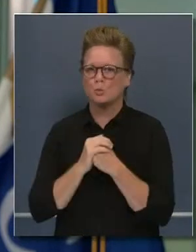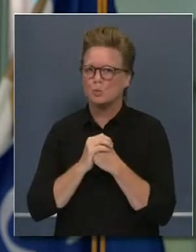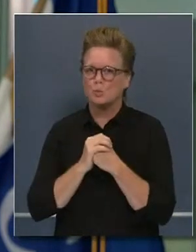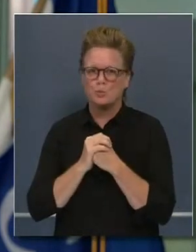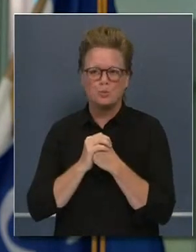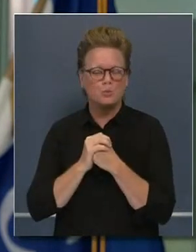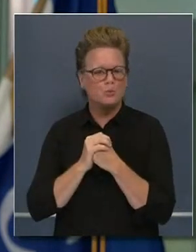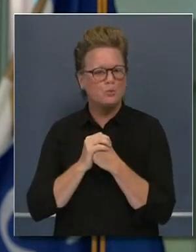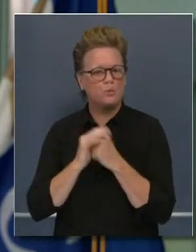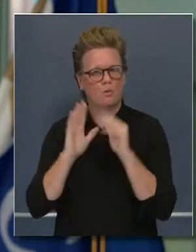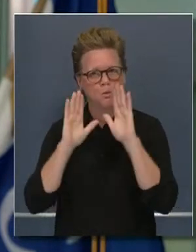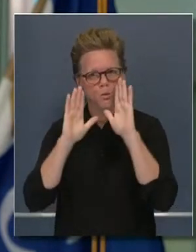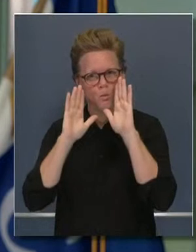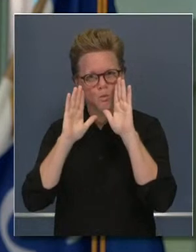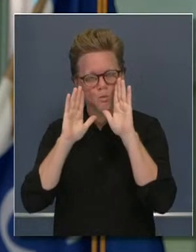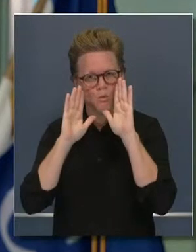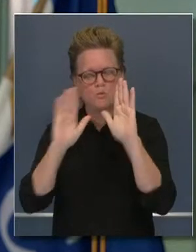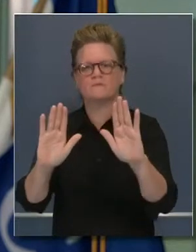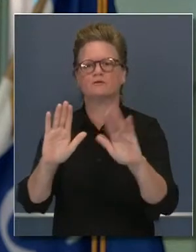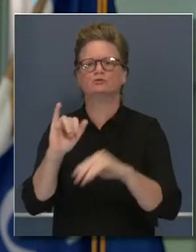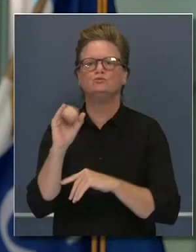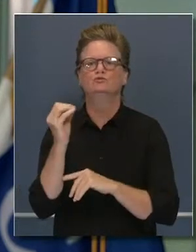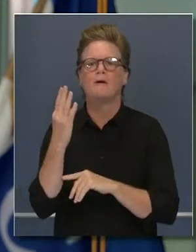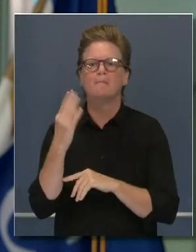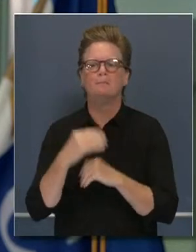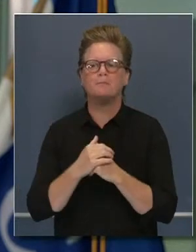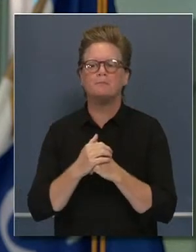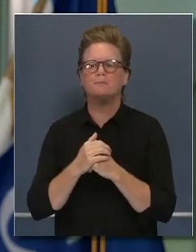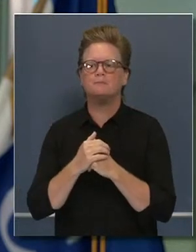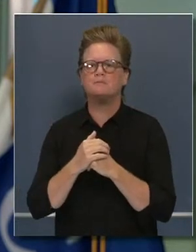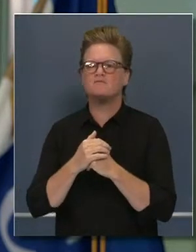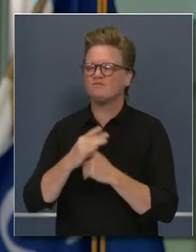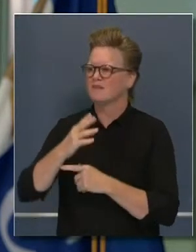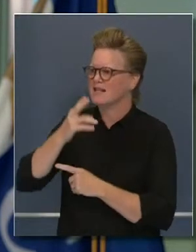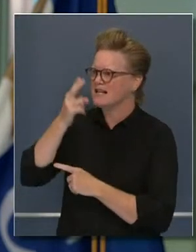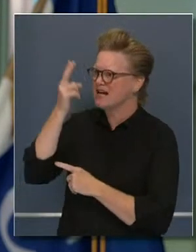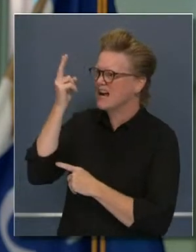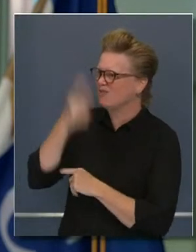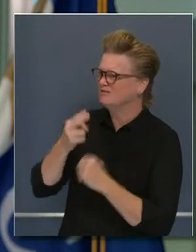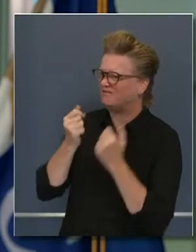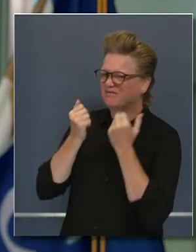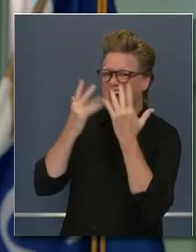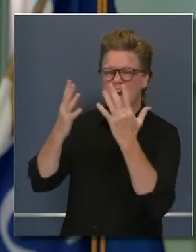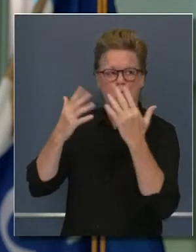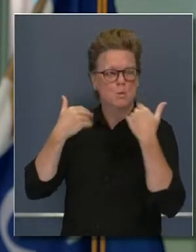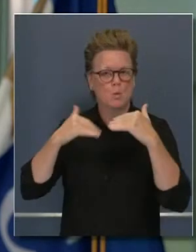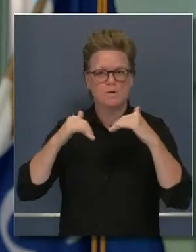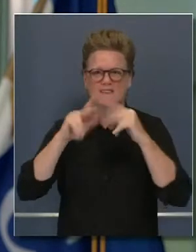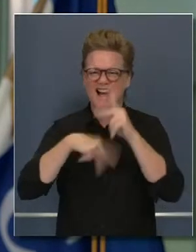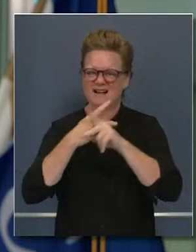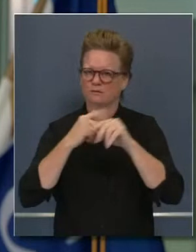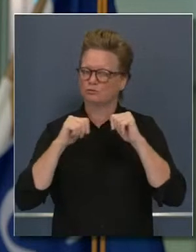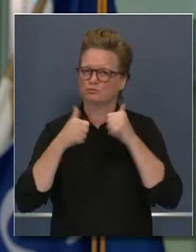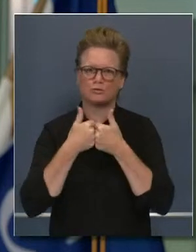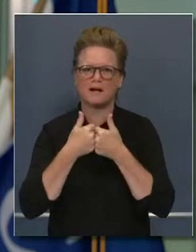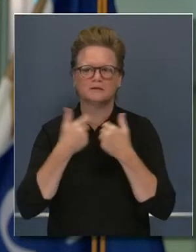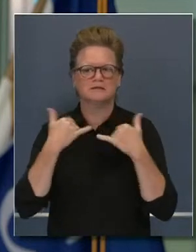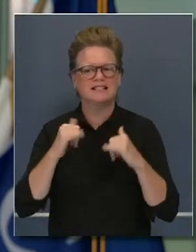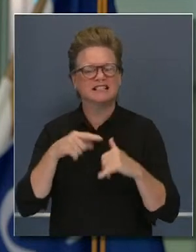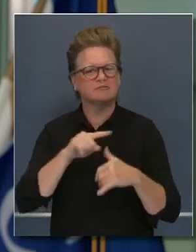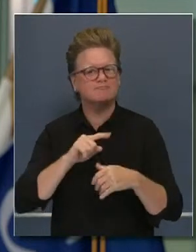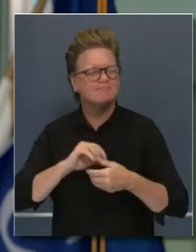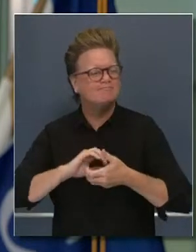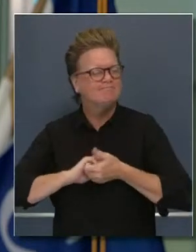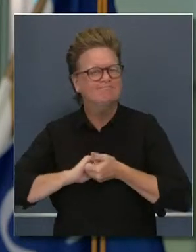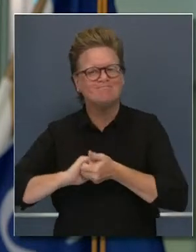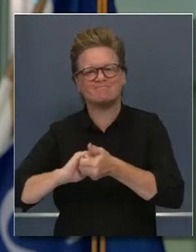magnificent job under unprecedented, historic challenges. And I just want to express, again, the partnerships, collaboration